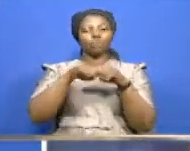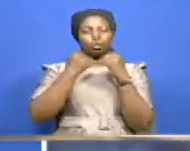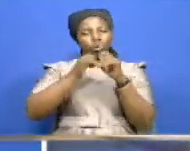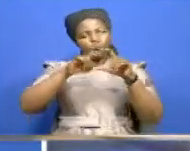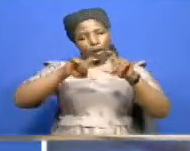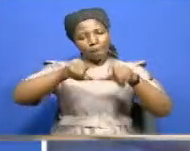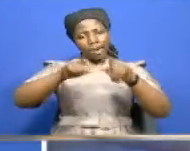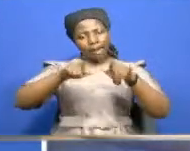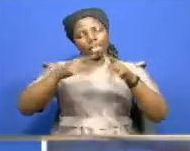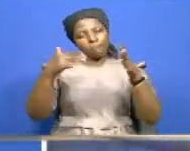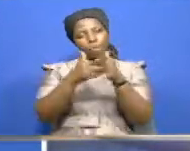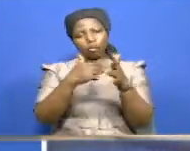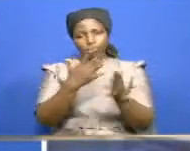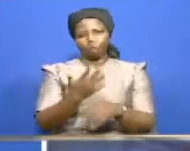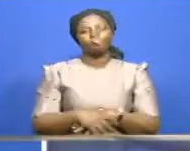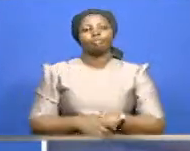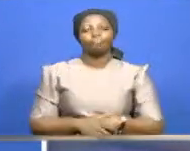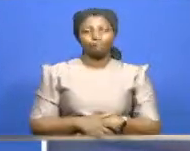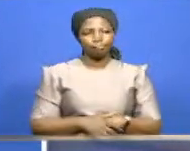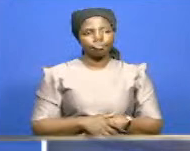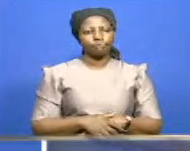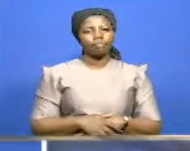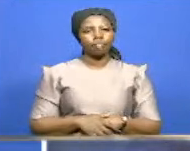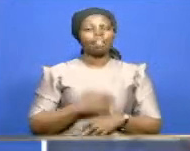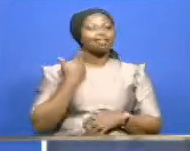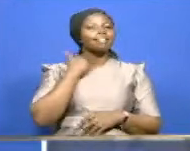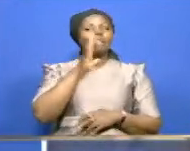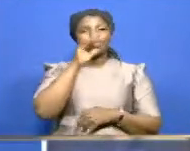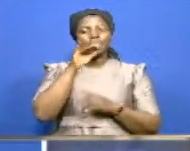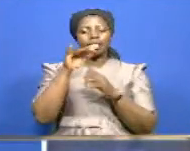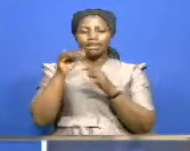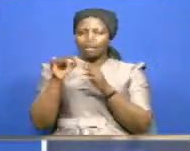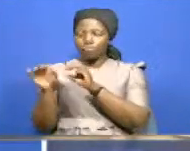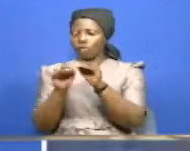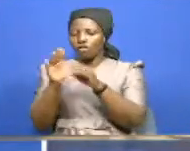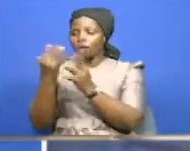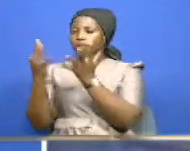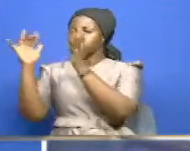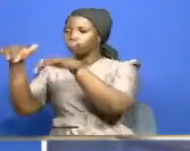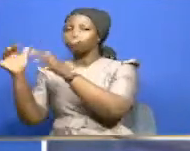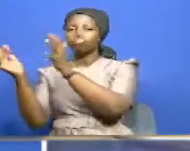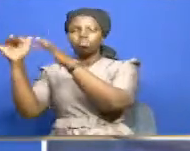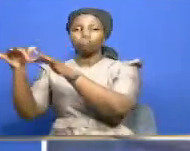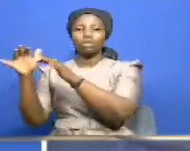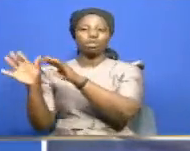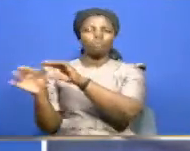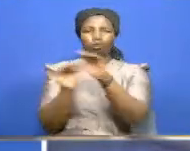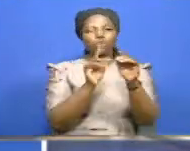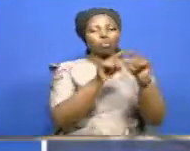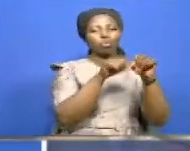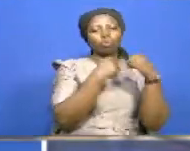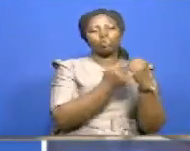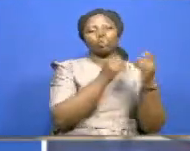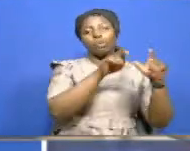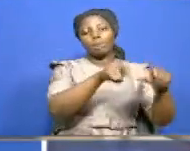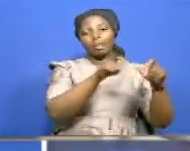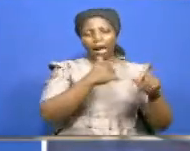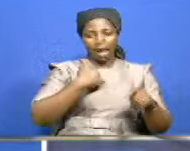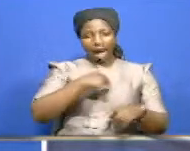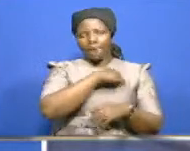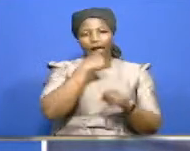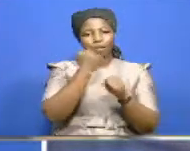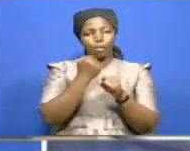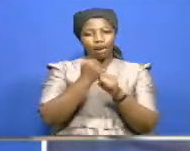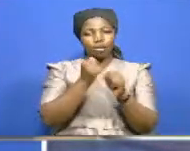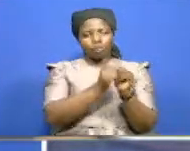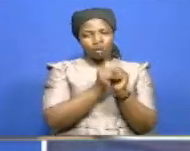traditional public rallies and social gatherings to the social media platform. We have partnered with the BEX, which